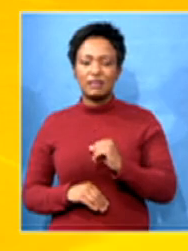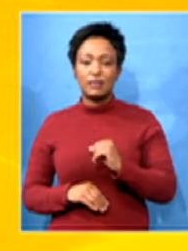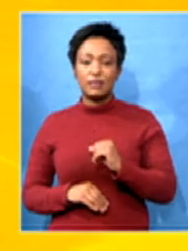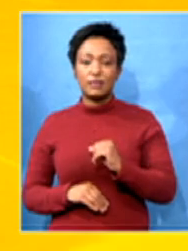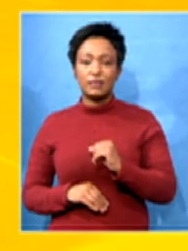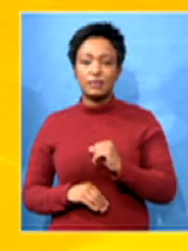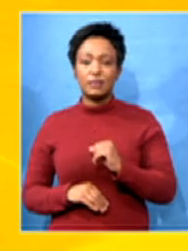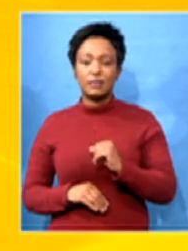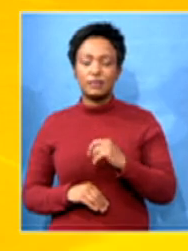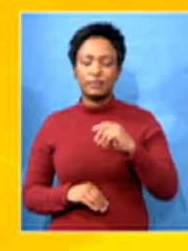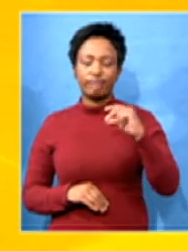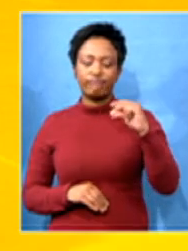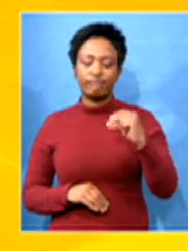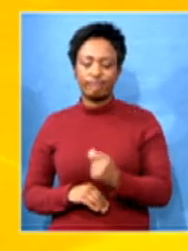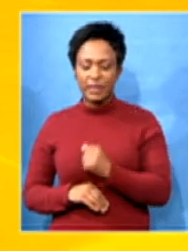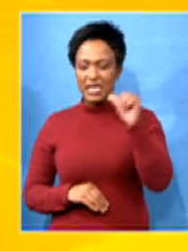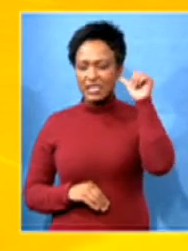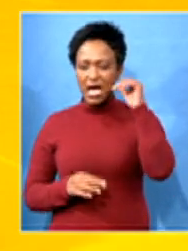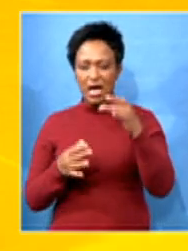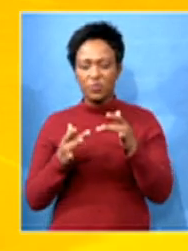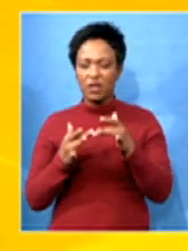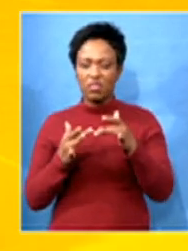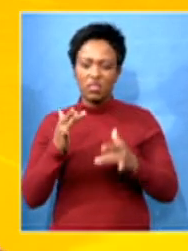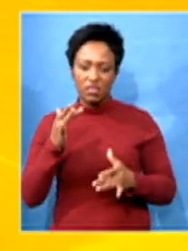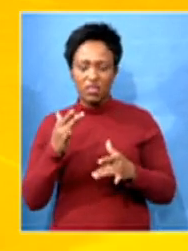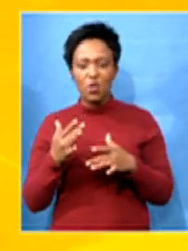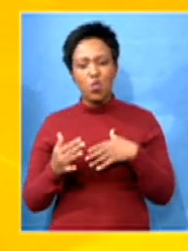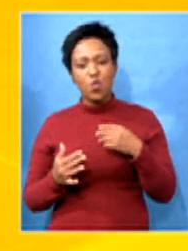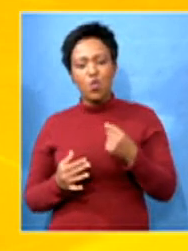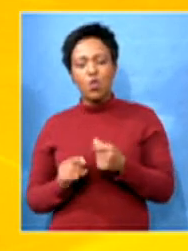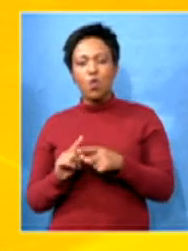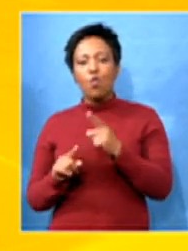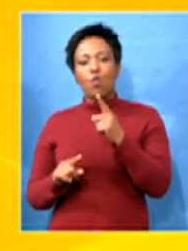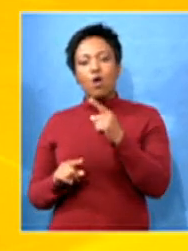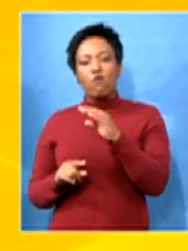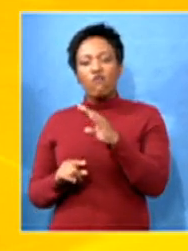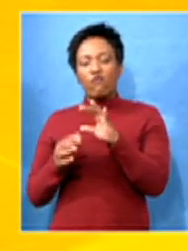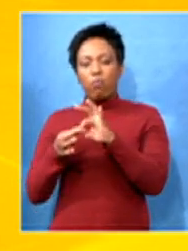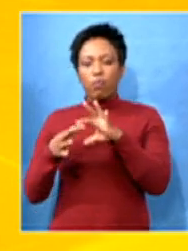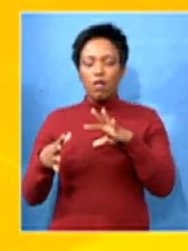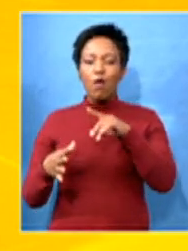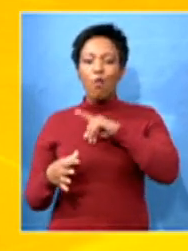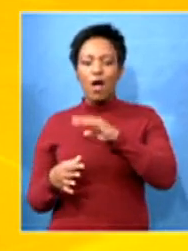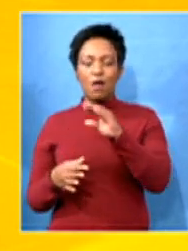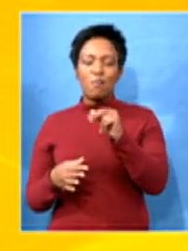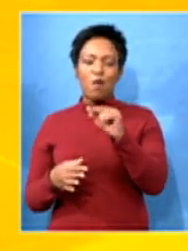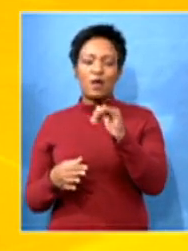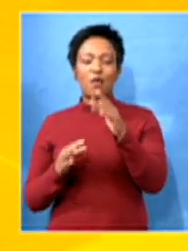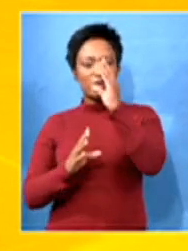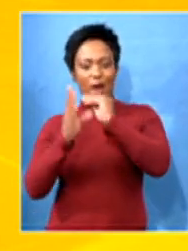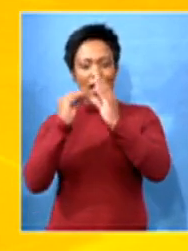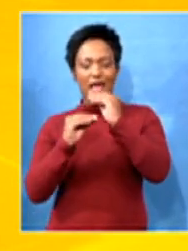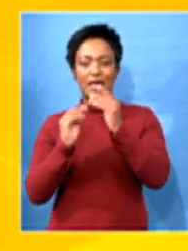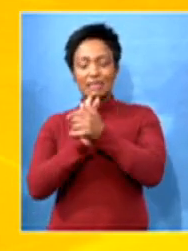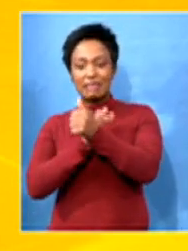Well, unfortunately, that connection letting us down there to Bonang wanting to learn more about what it is, what